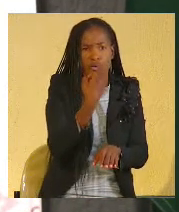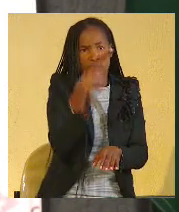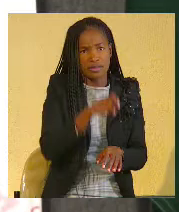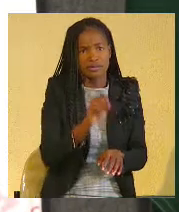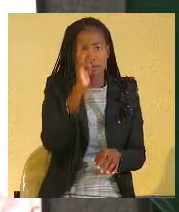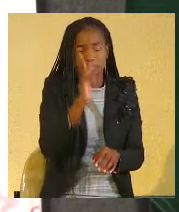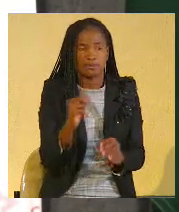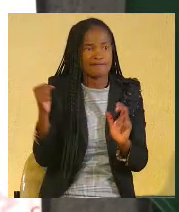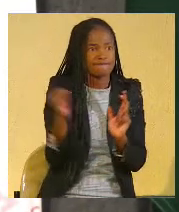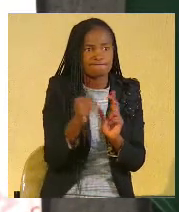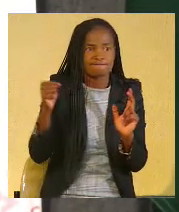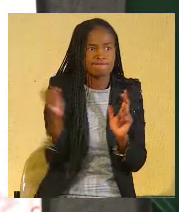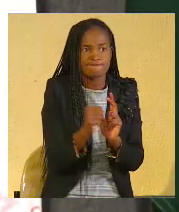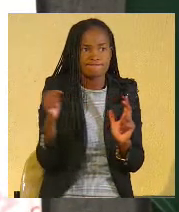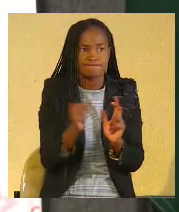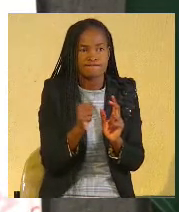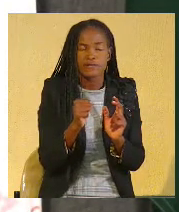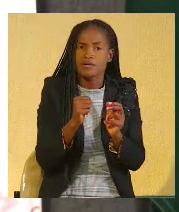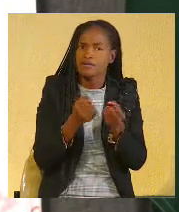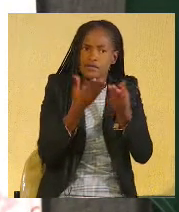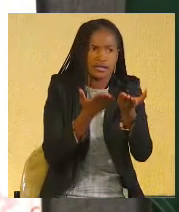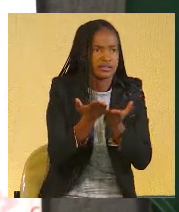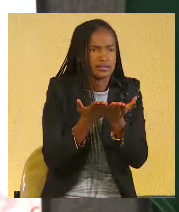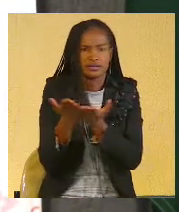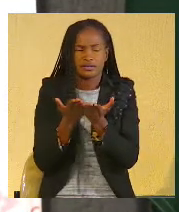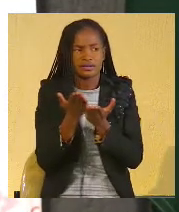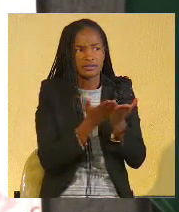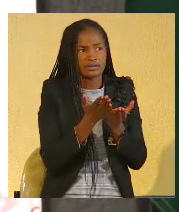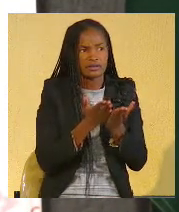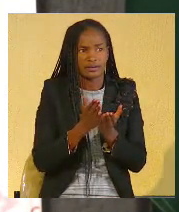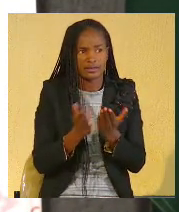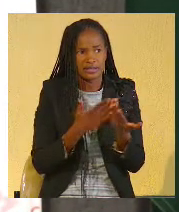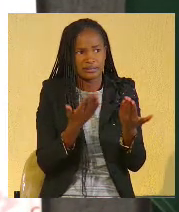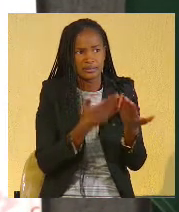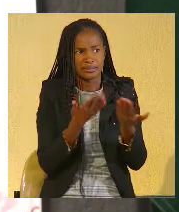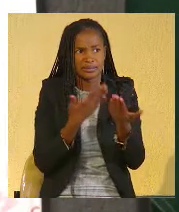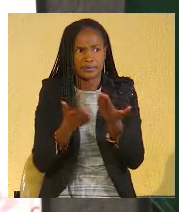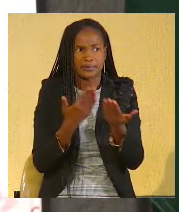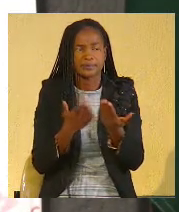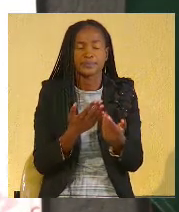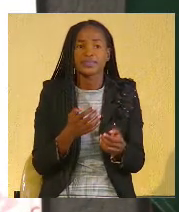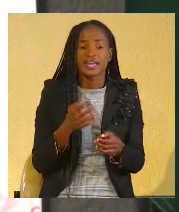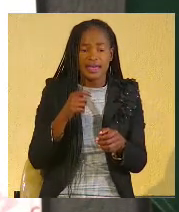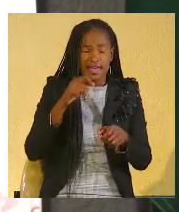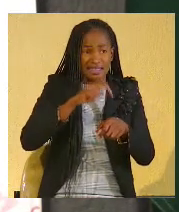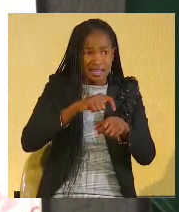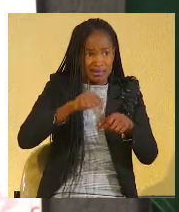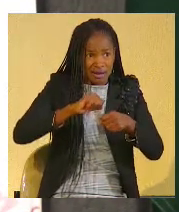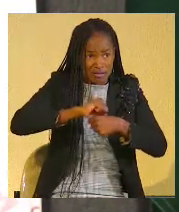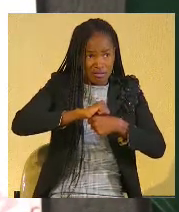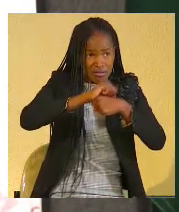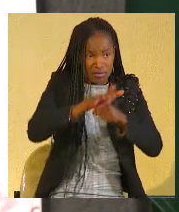cope. I also need to emphasize the fact that even during COVID-19,